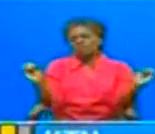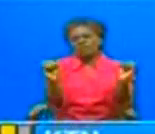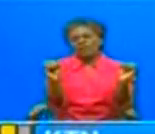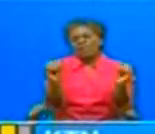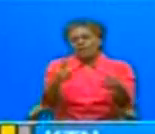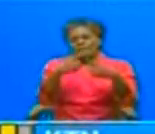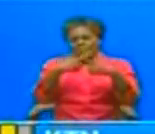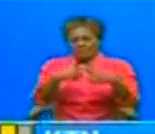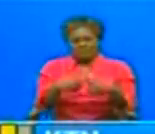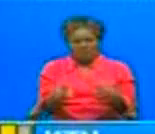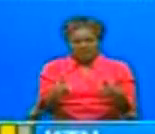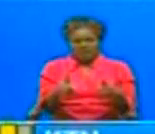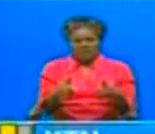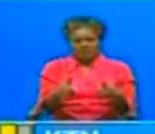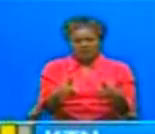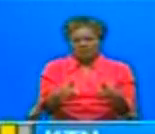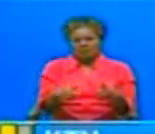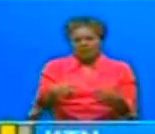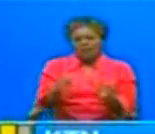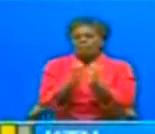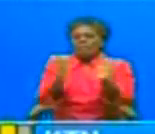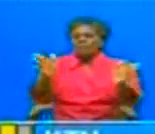But the court of public opinion